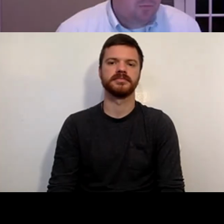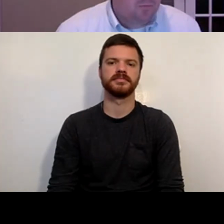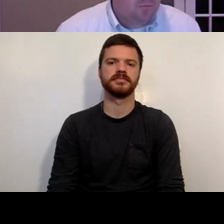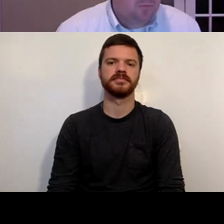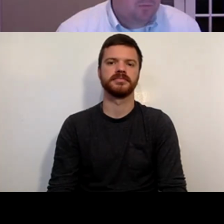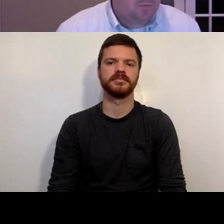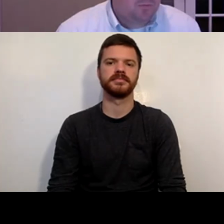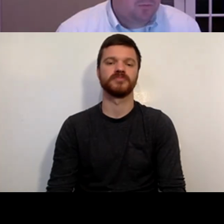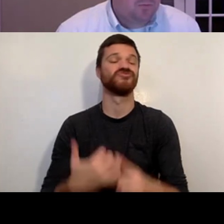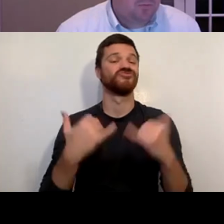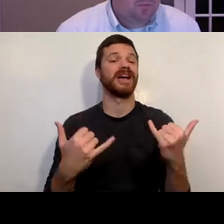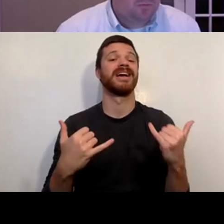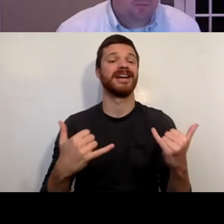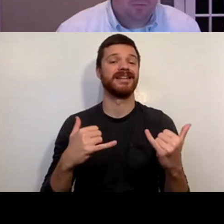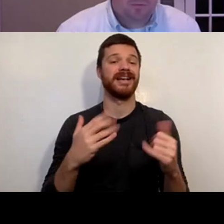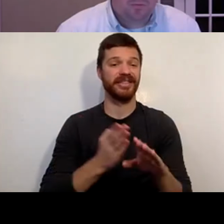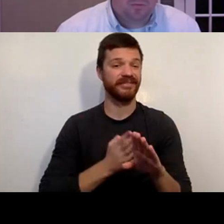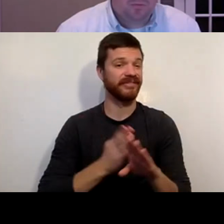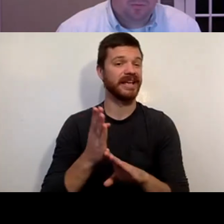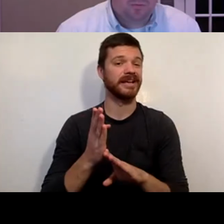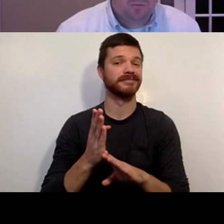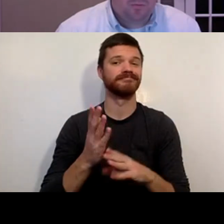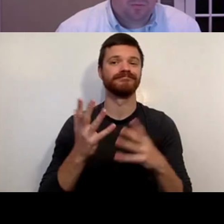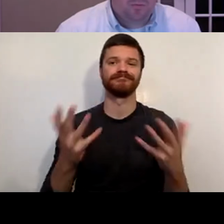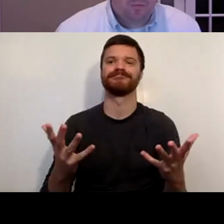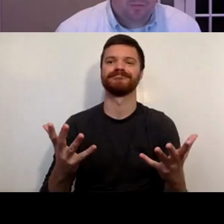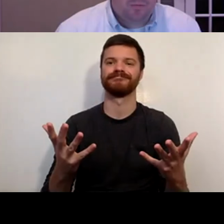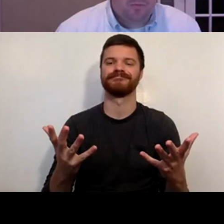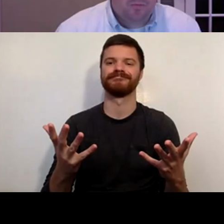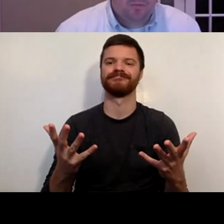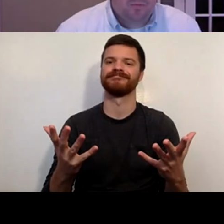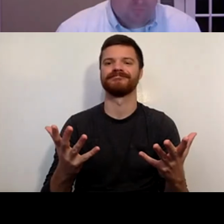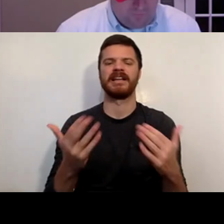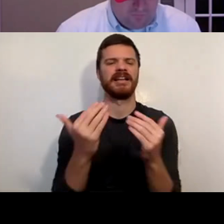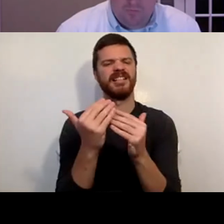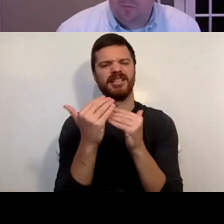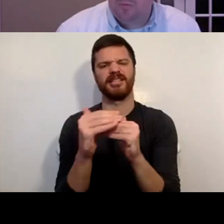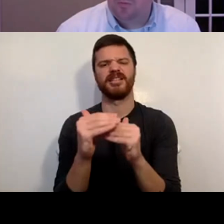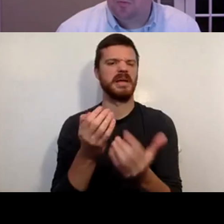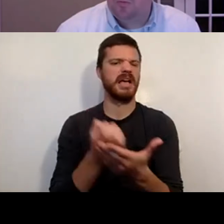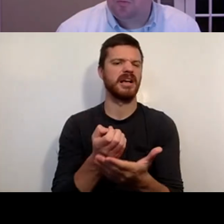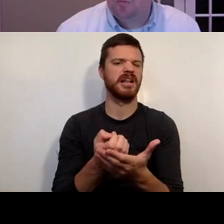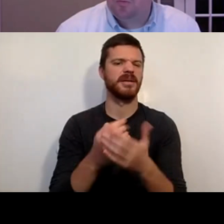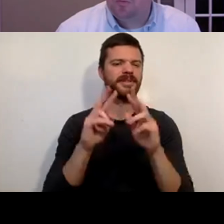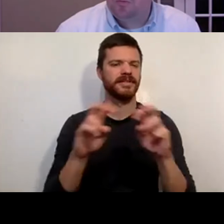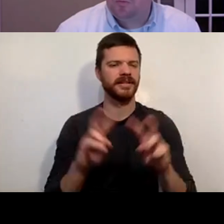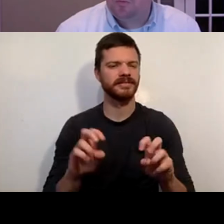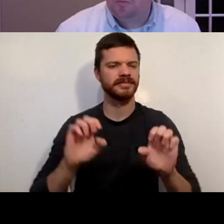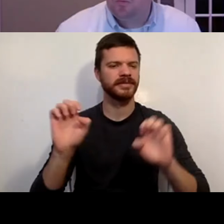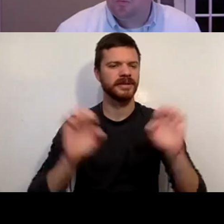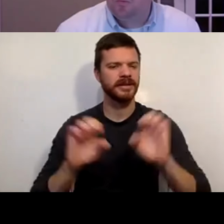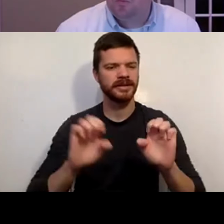of the field is such that there's very limited economic evaluation, and cost effectiveness analysis